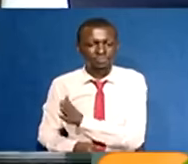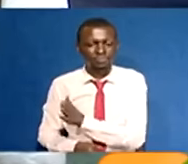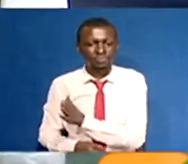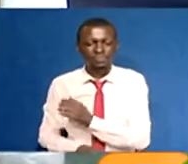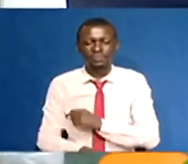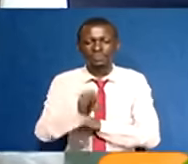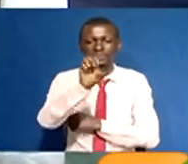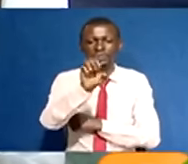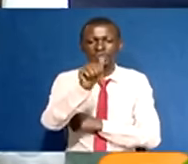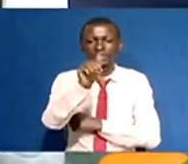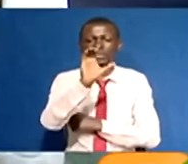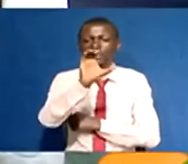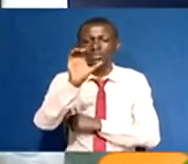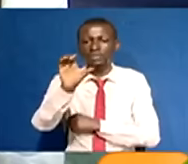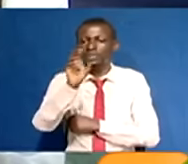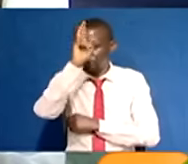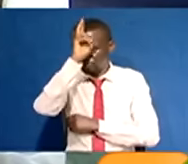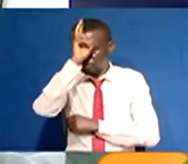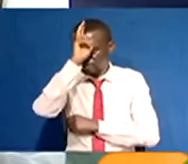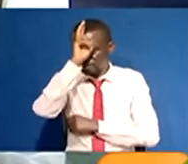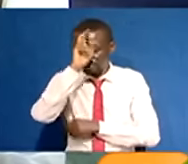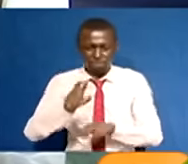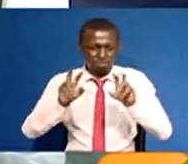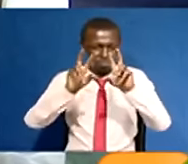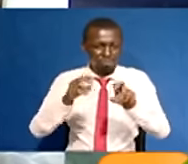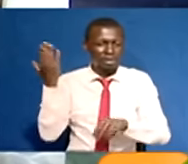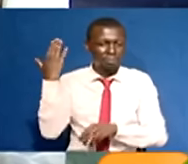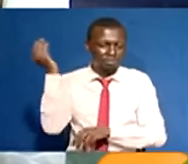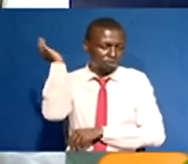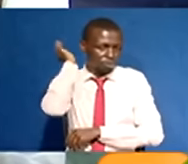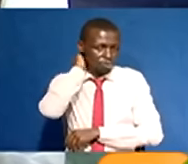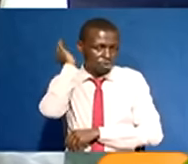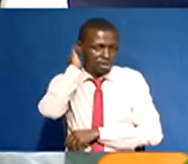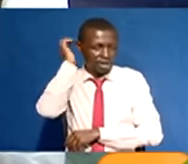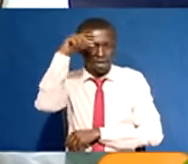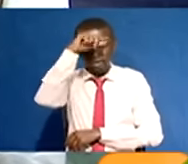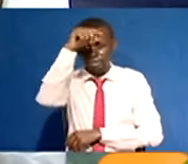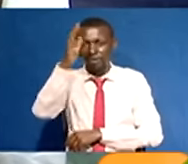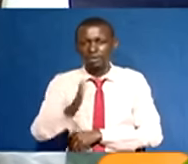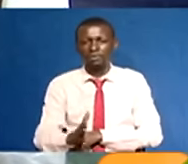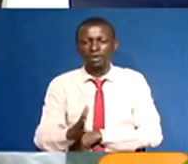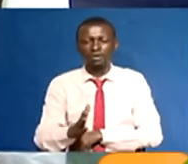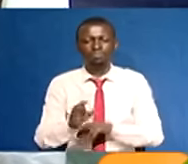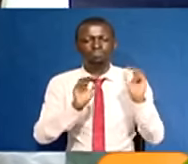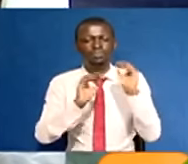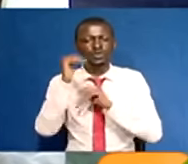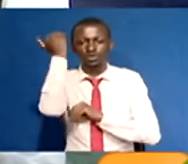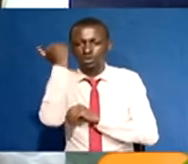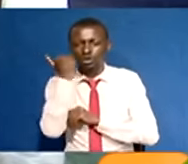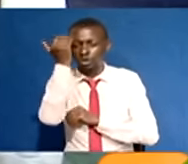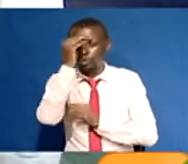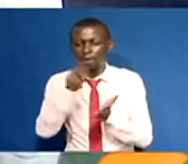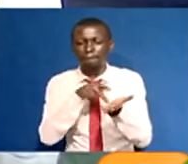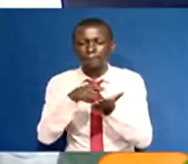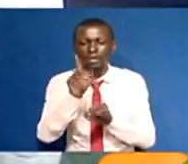Detectives from the Ethics and Anti-Corruption Commission are looking for former Murang’a County Governor Mwangi Wa Iria to face charges over the